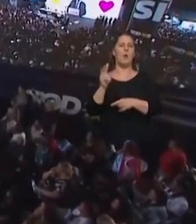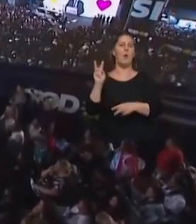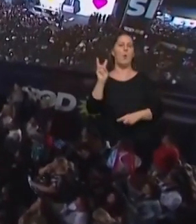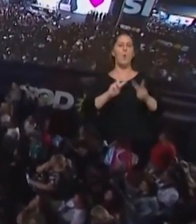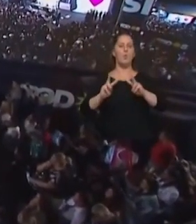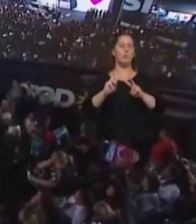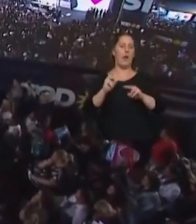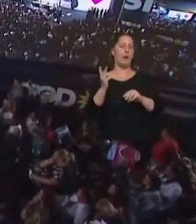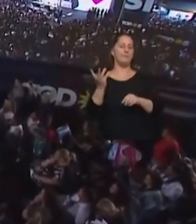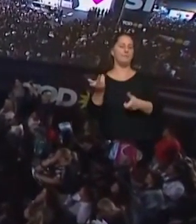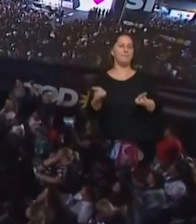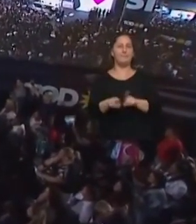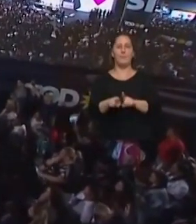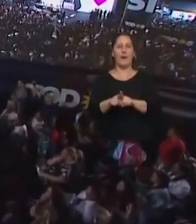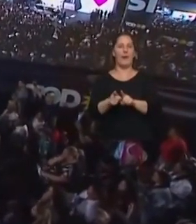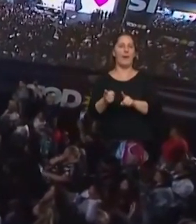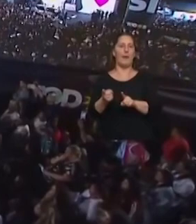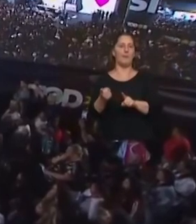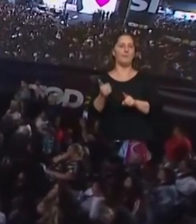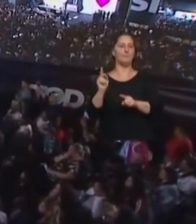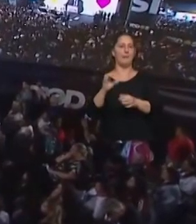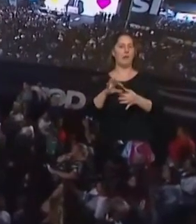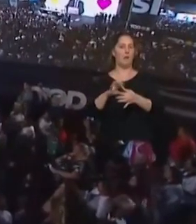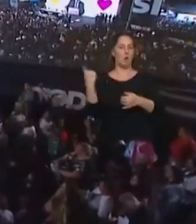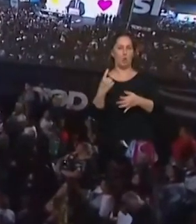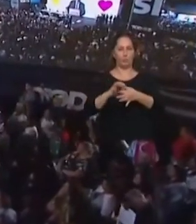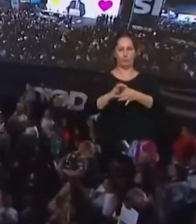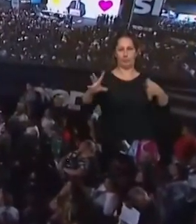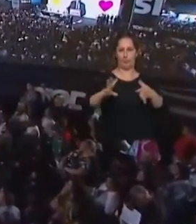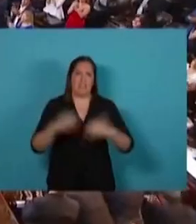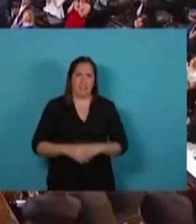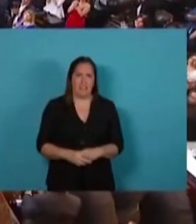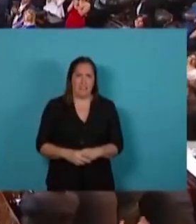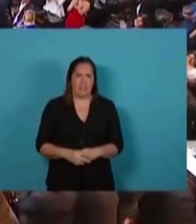That is, the unity of the immense majority of the Argentine people.